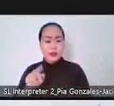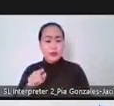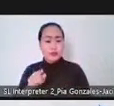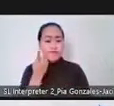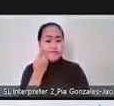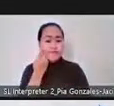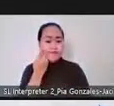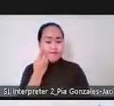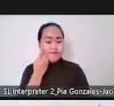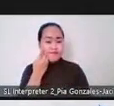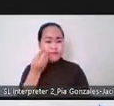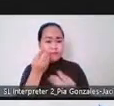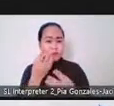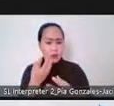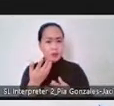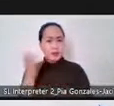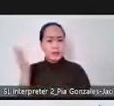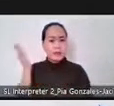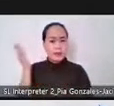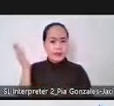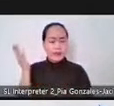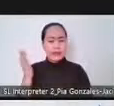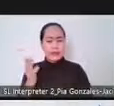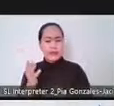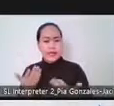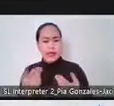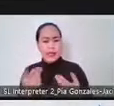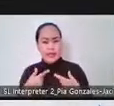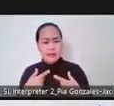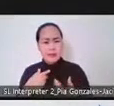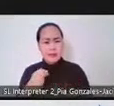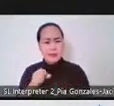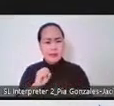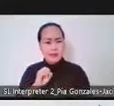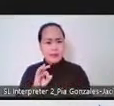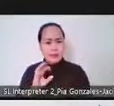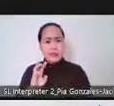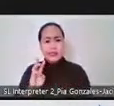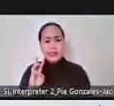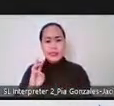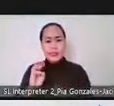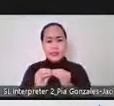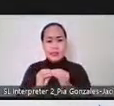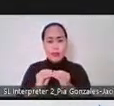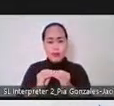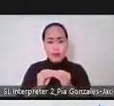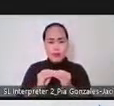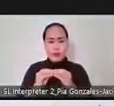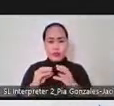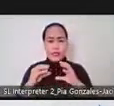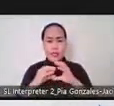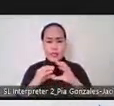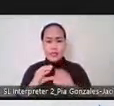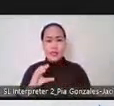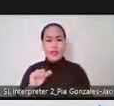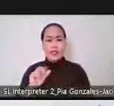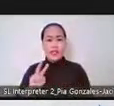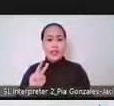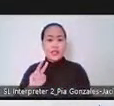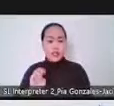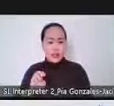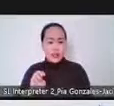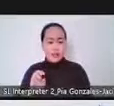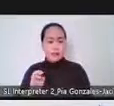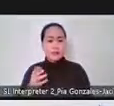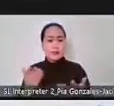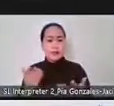your presentation that you found six more of the caves, so aside from the Maricondon cave along Bohol